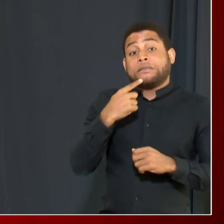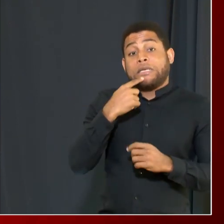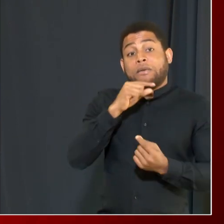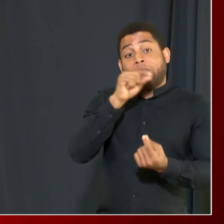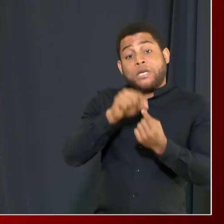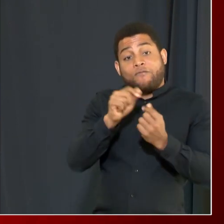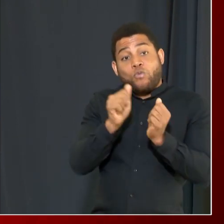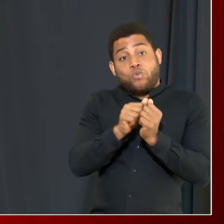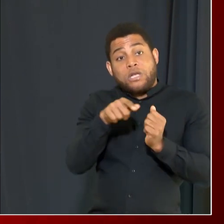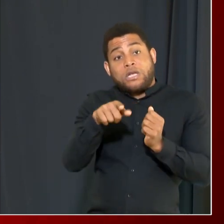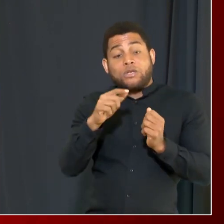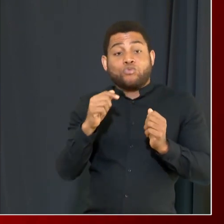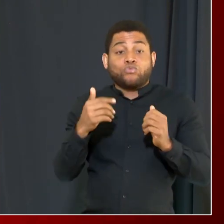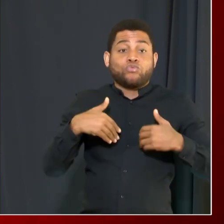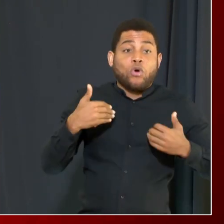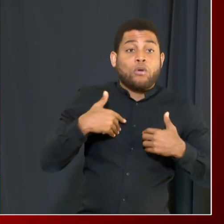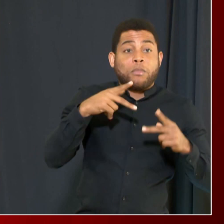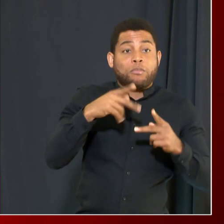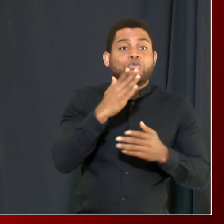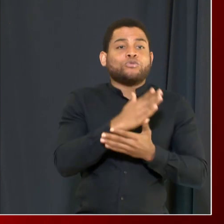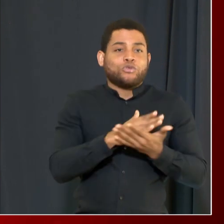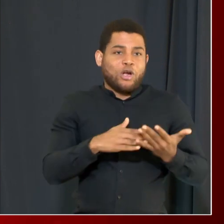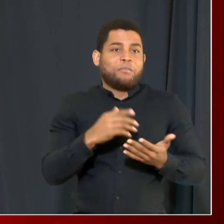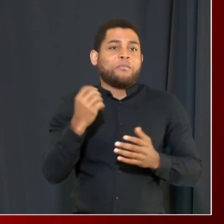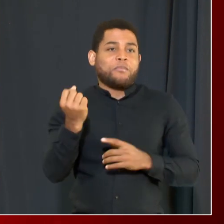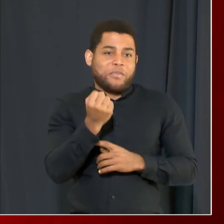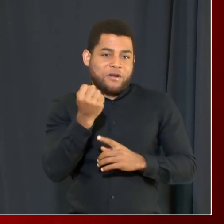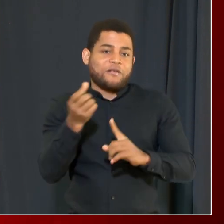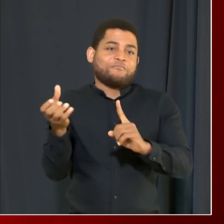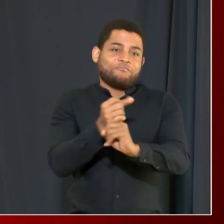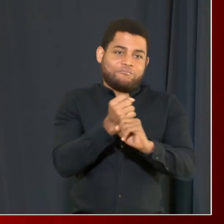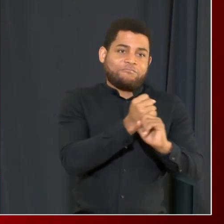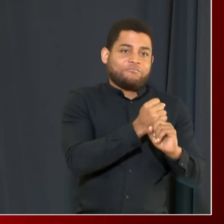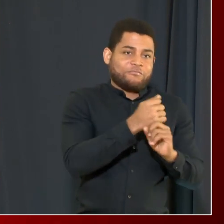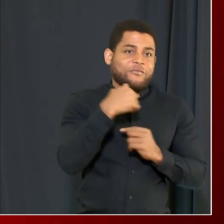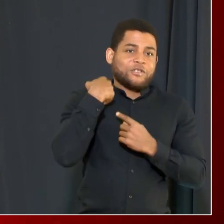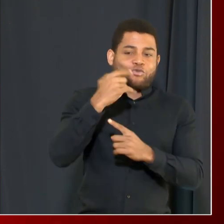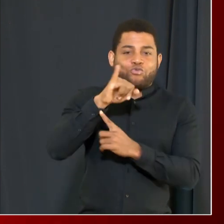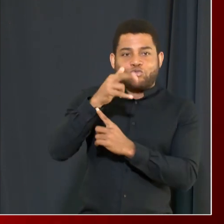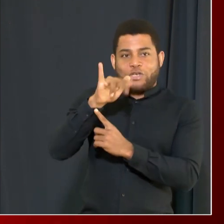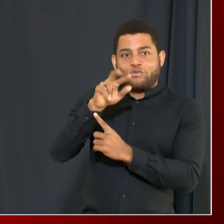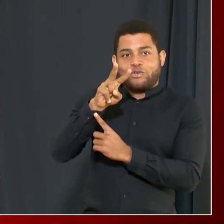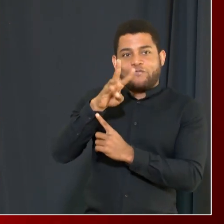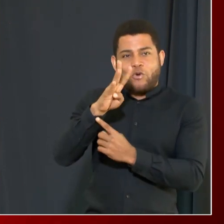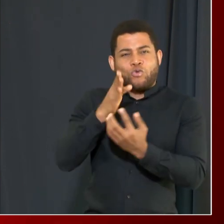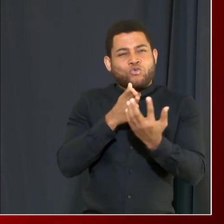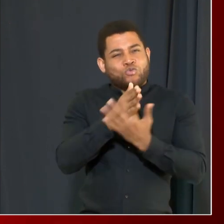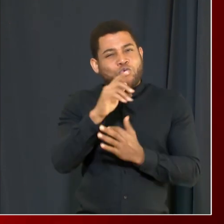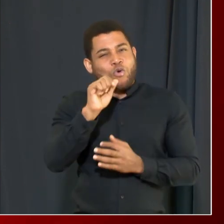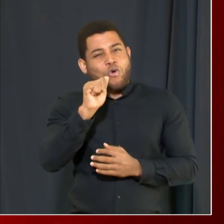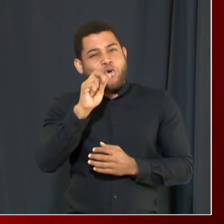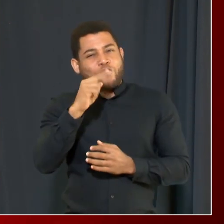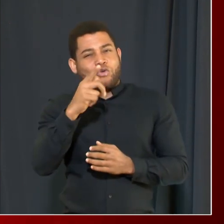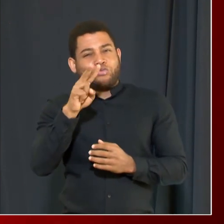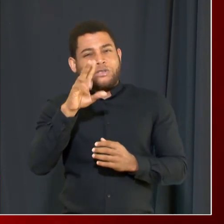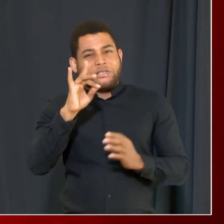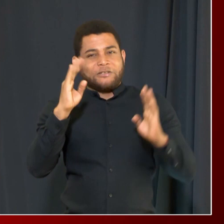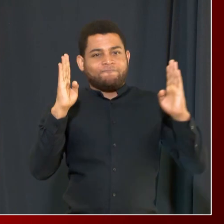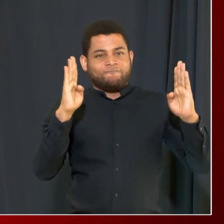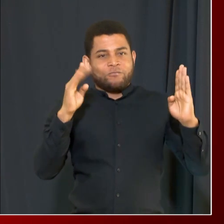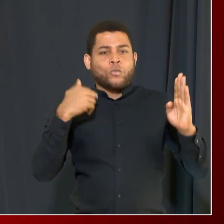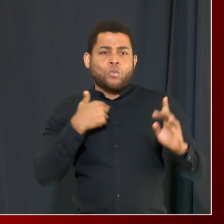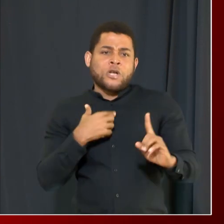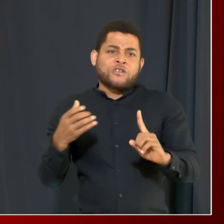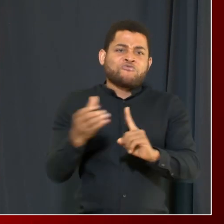juveniles, yes, some of them have been held. I think since July 24th through August 8th, we have arrested, in conjunction with some of